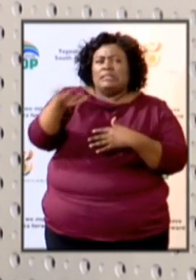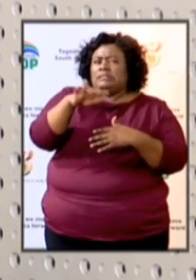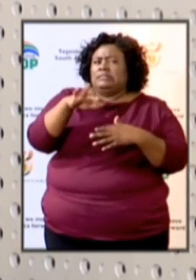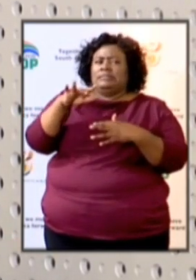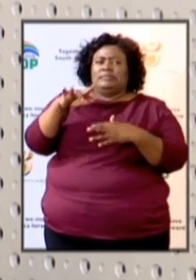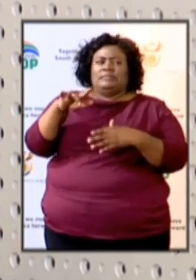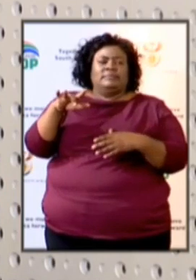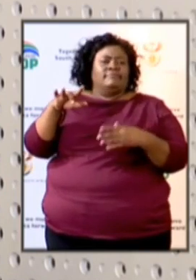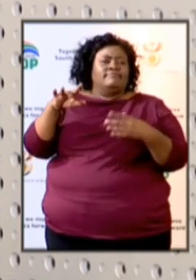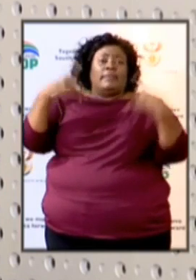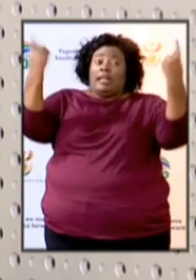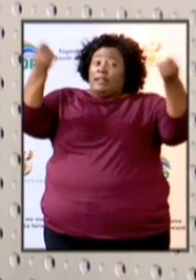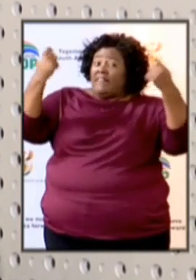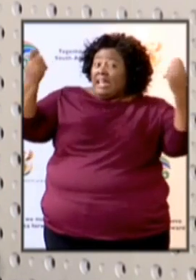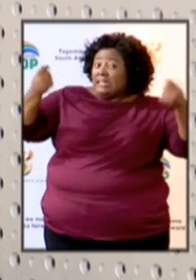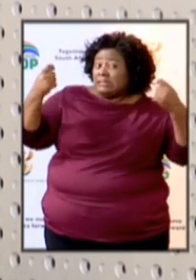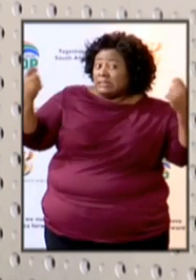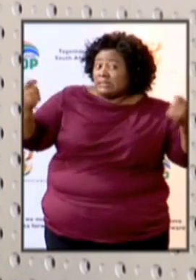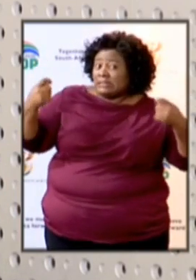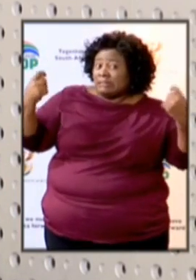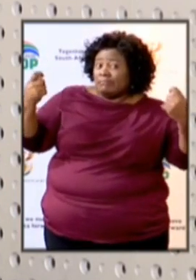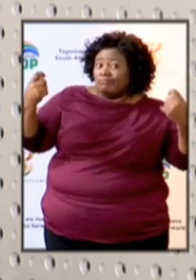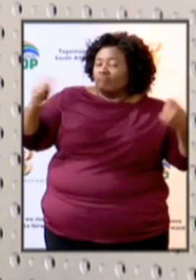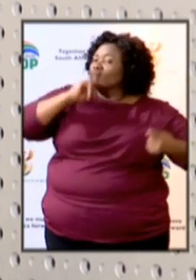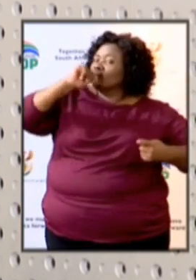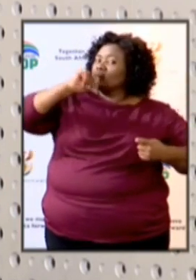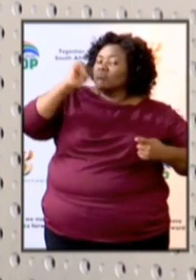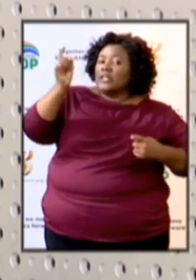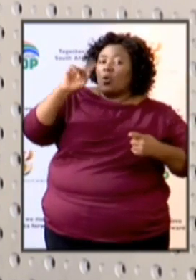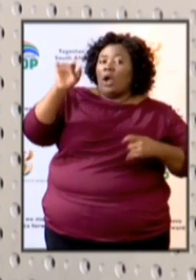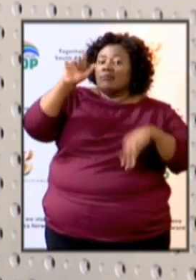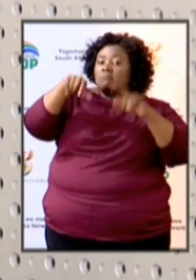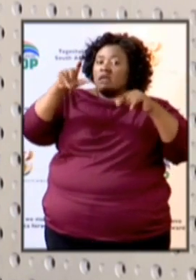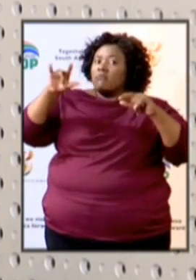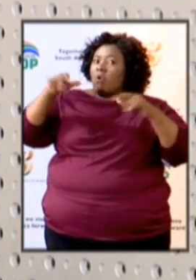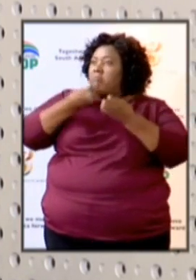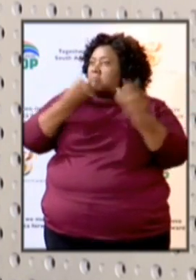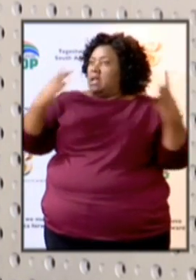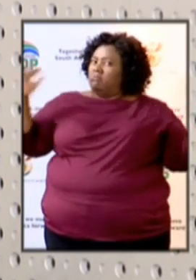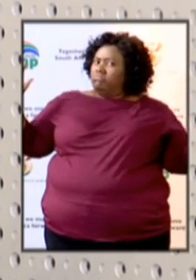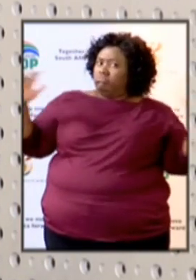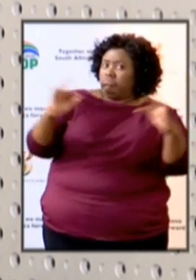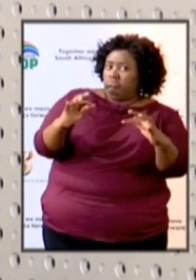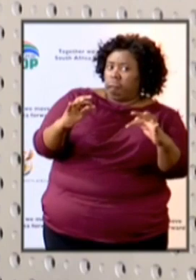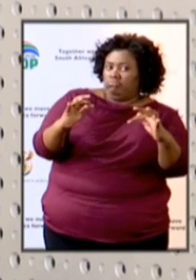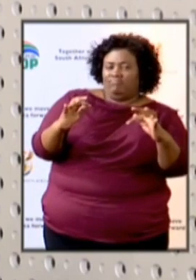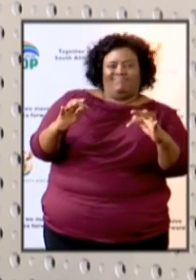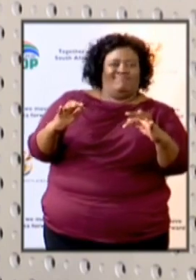nemicimbi noma imiphi imicimbi ehlanganisa abantu ayikavunyelwa